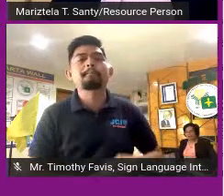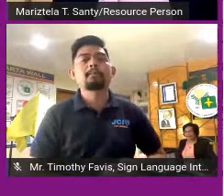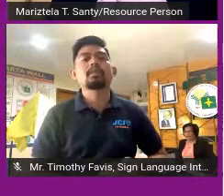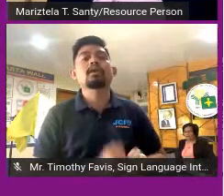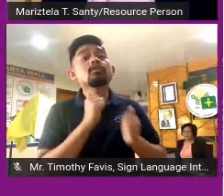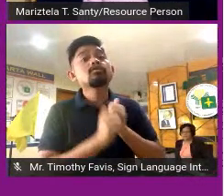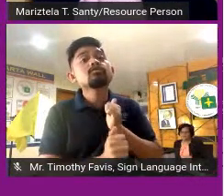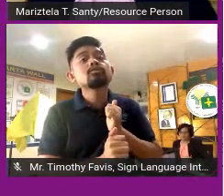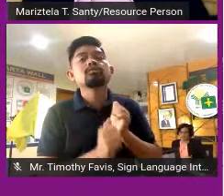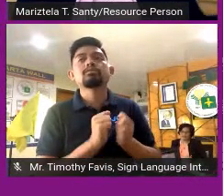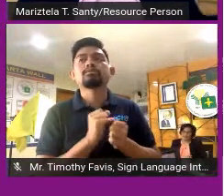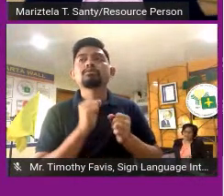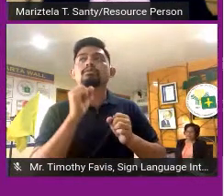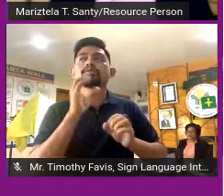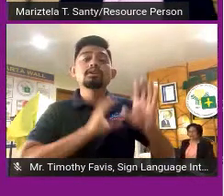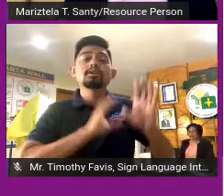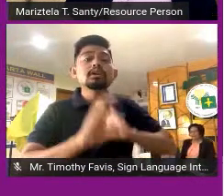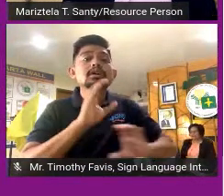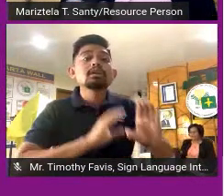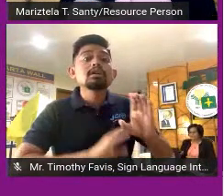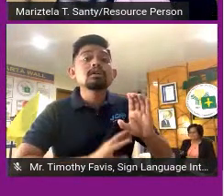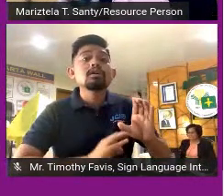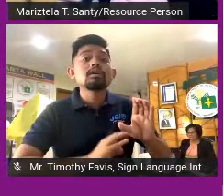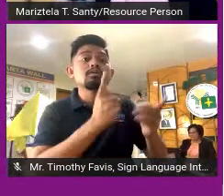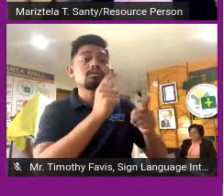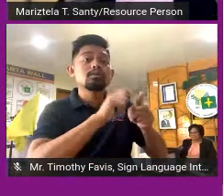Ito ang ginawa ng handlers nila